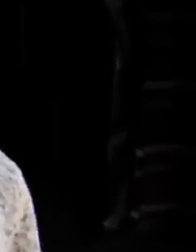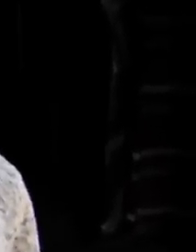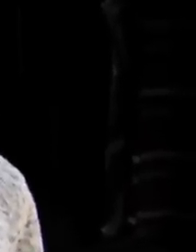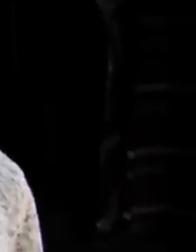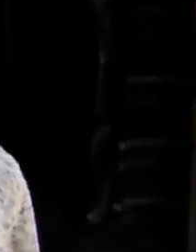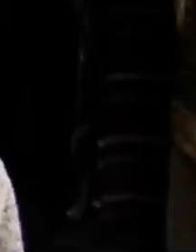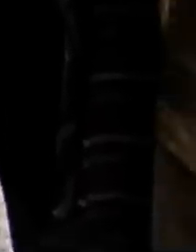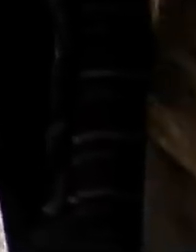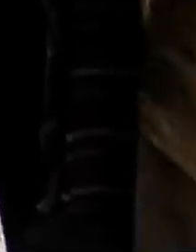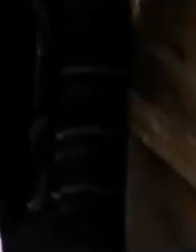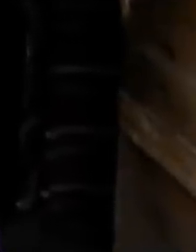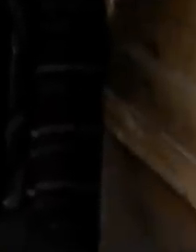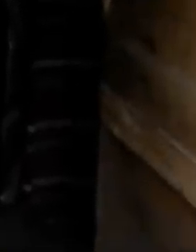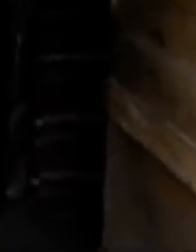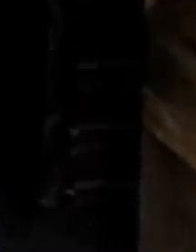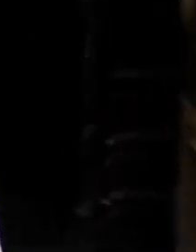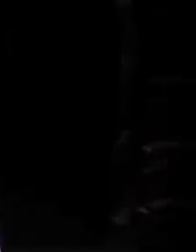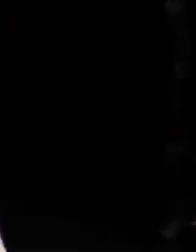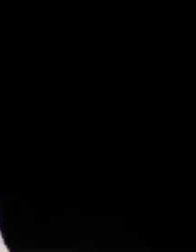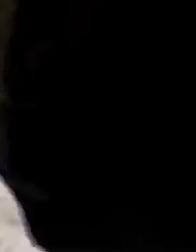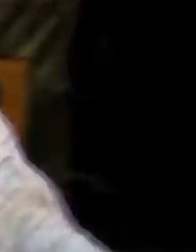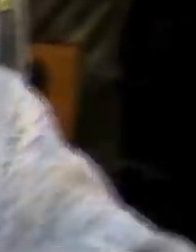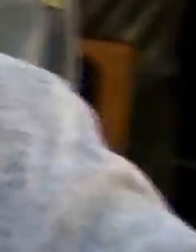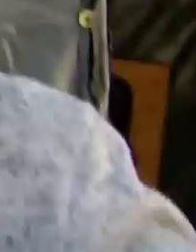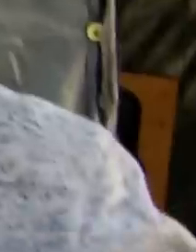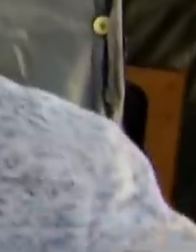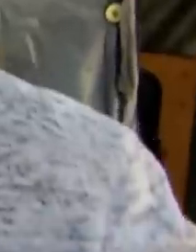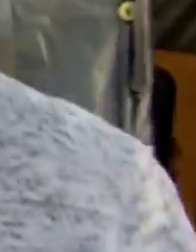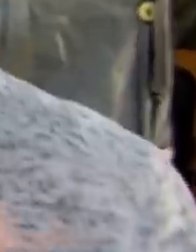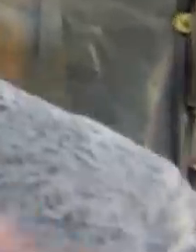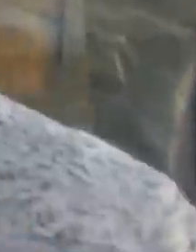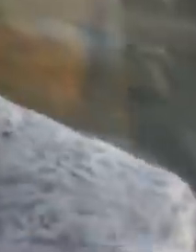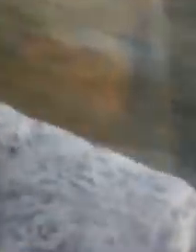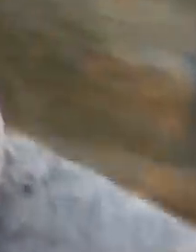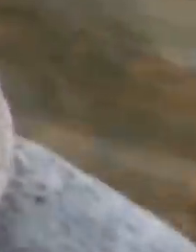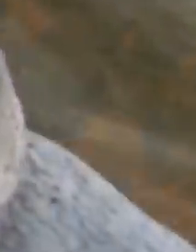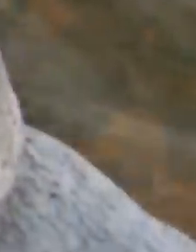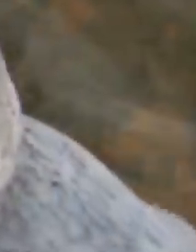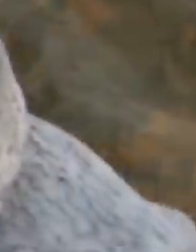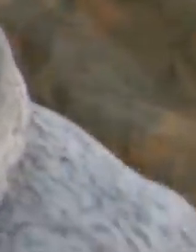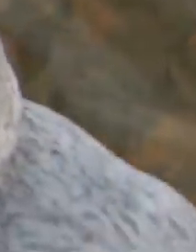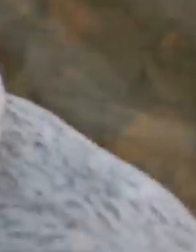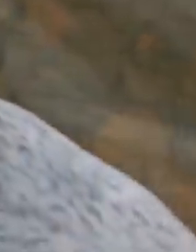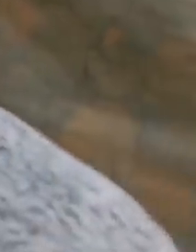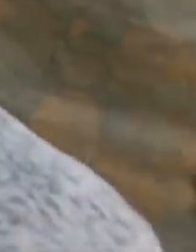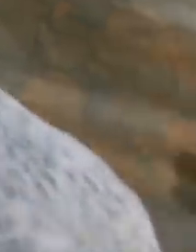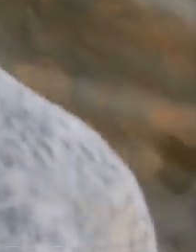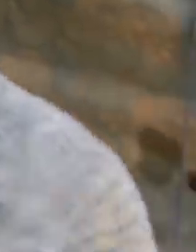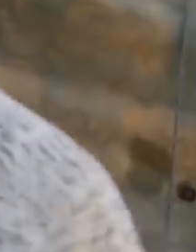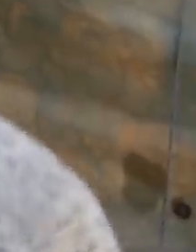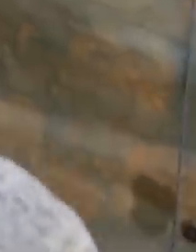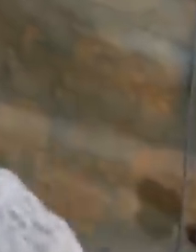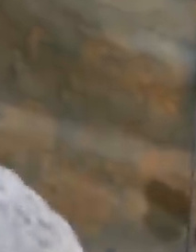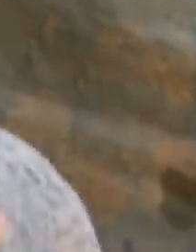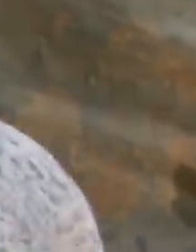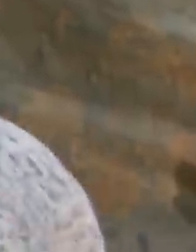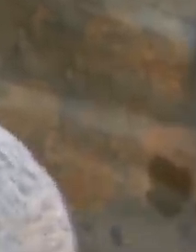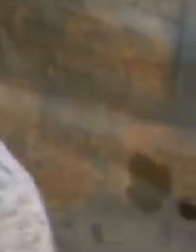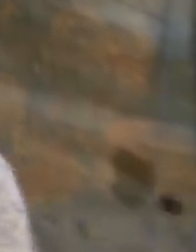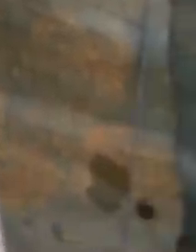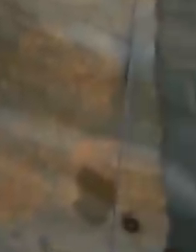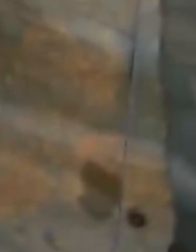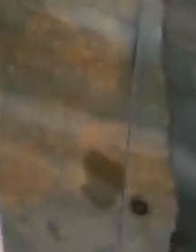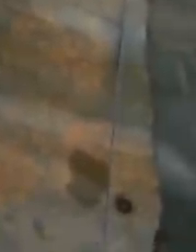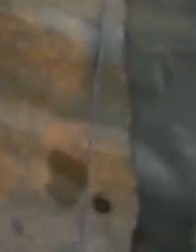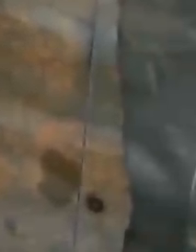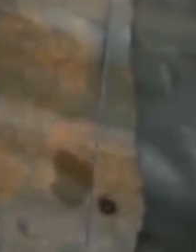Lindela prison, that we must not be buried. That's all I'm asking, because I have a life. I want a